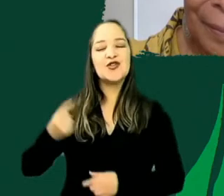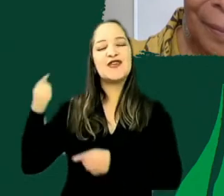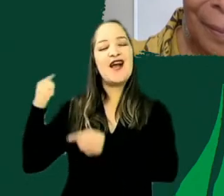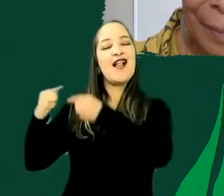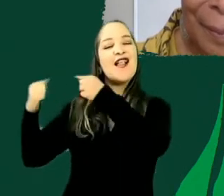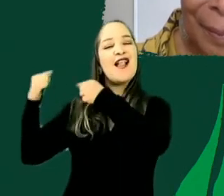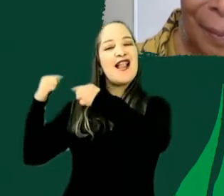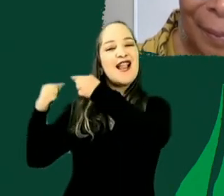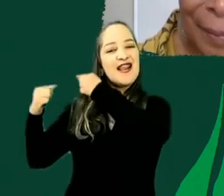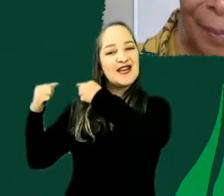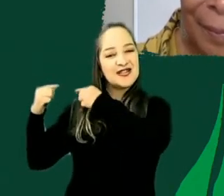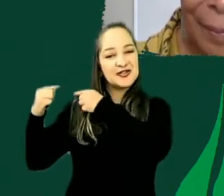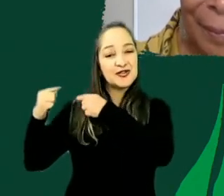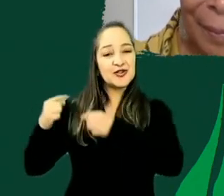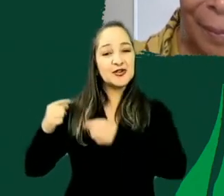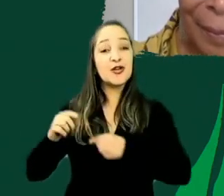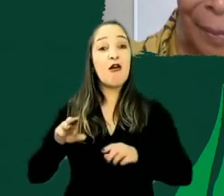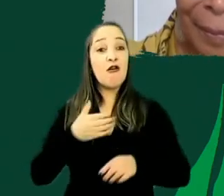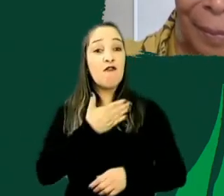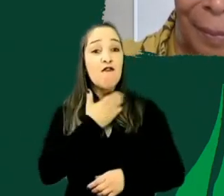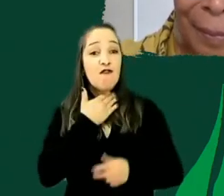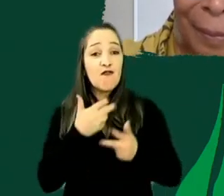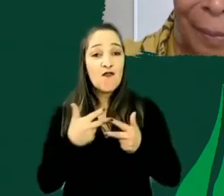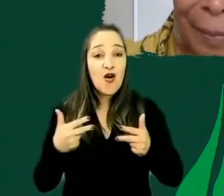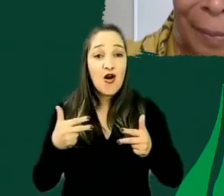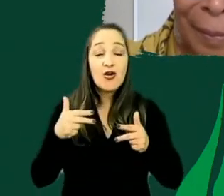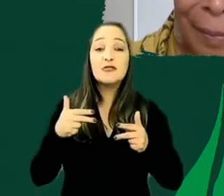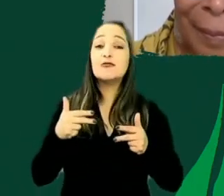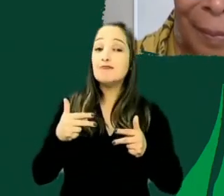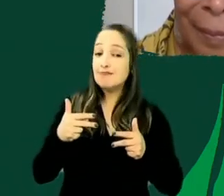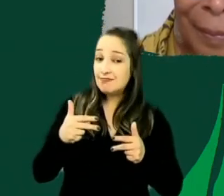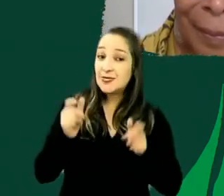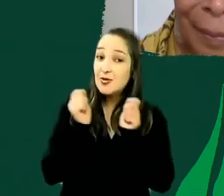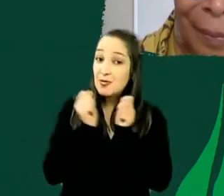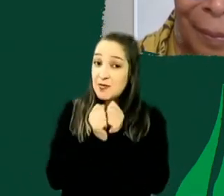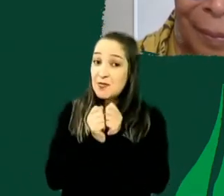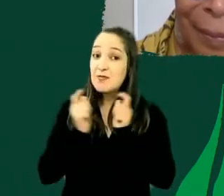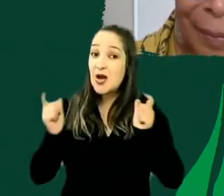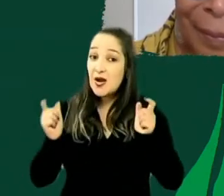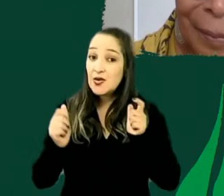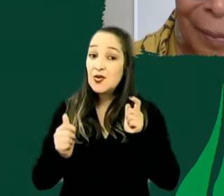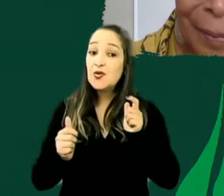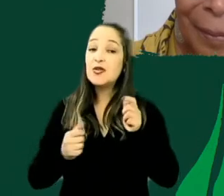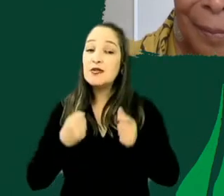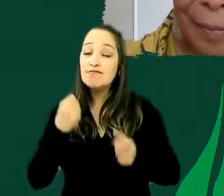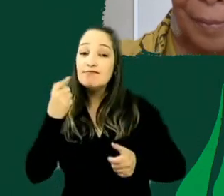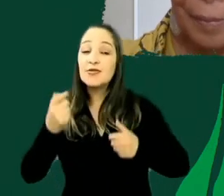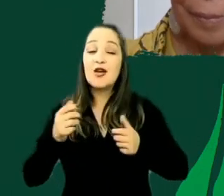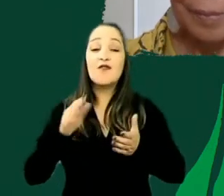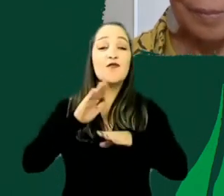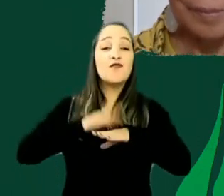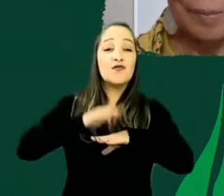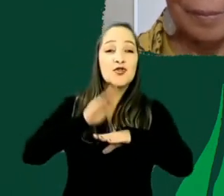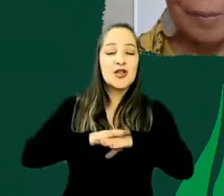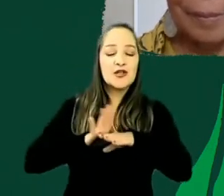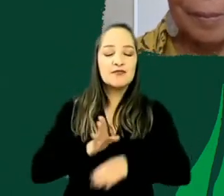our mothers and grandmothers, and voices which oftentimes, in most cases,